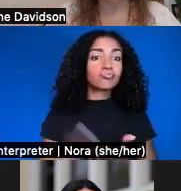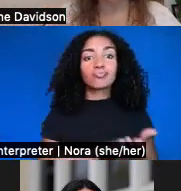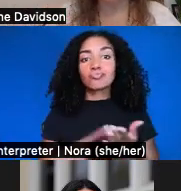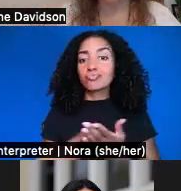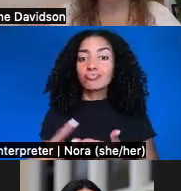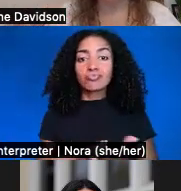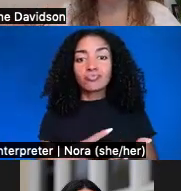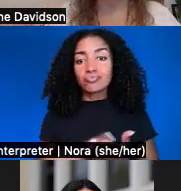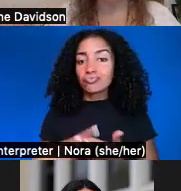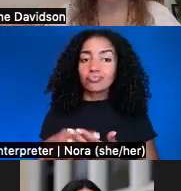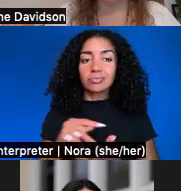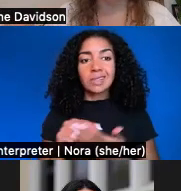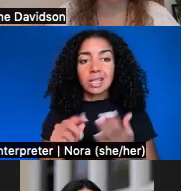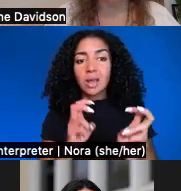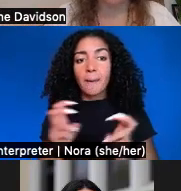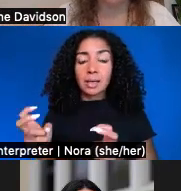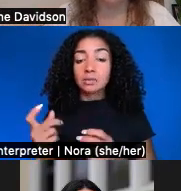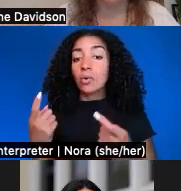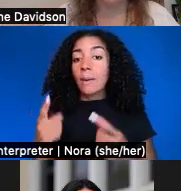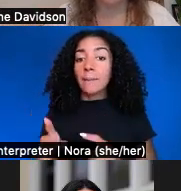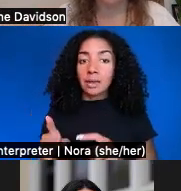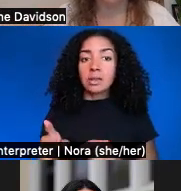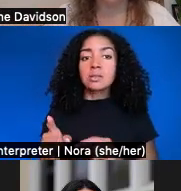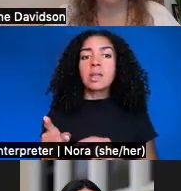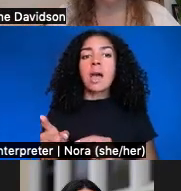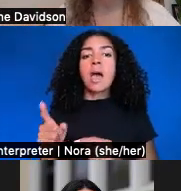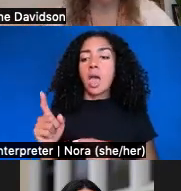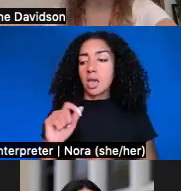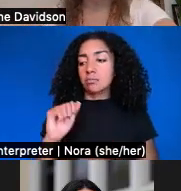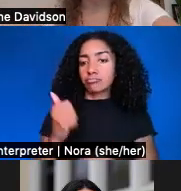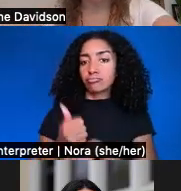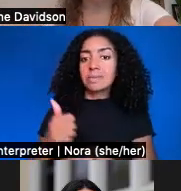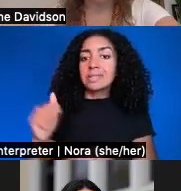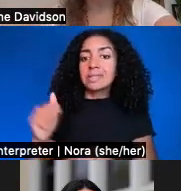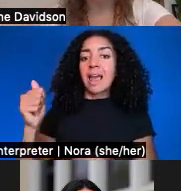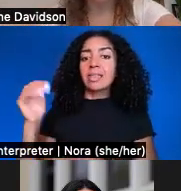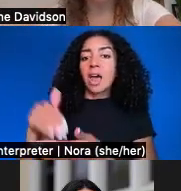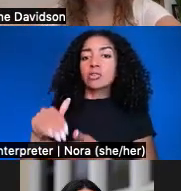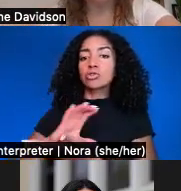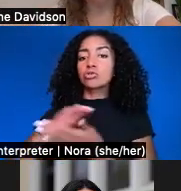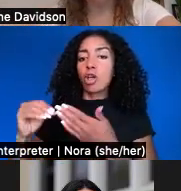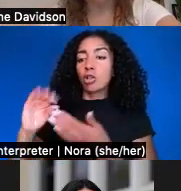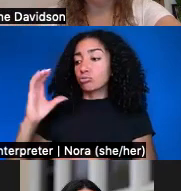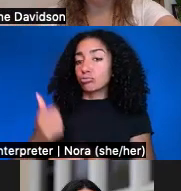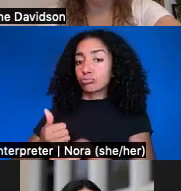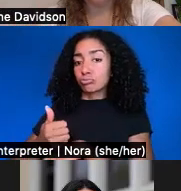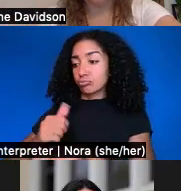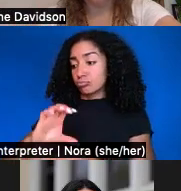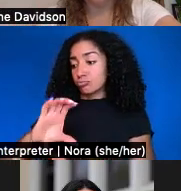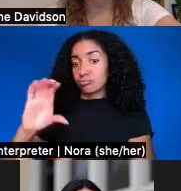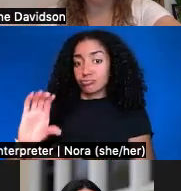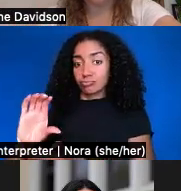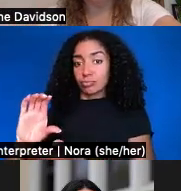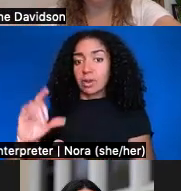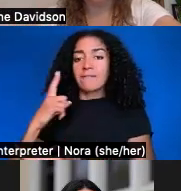appropriated $10,000 to civilize us back in 1819. But as you can see, by 1881, they